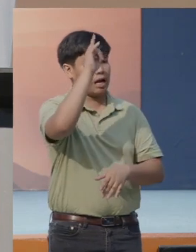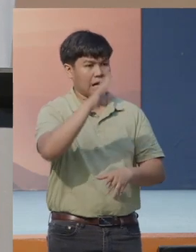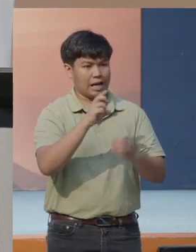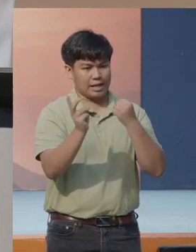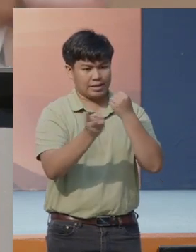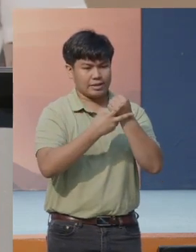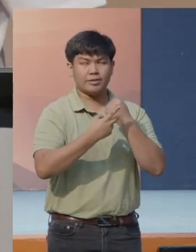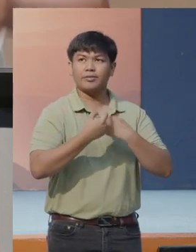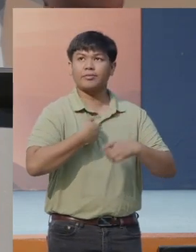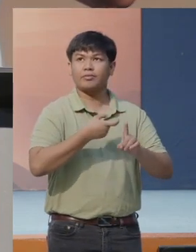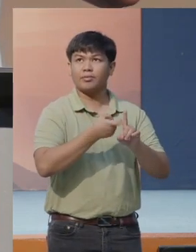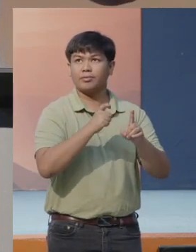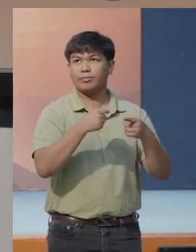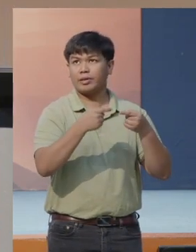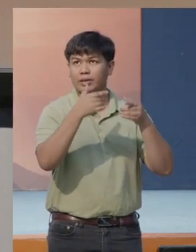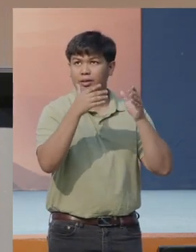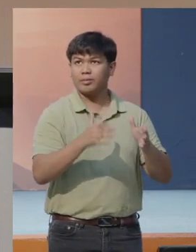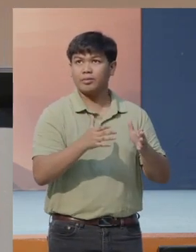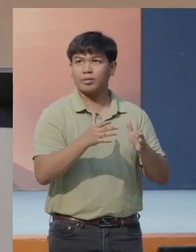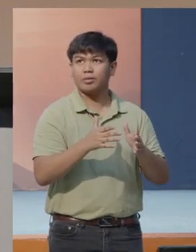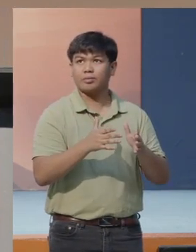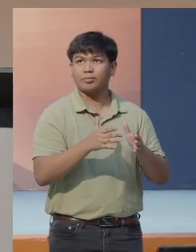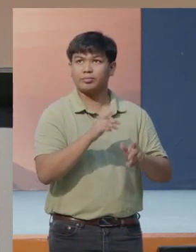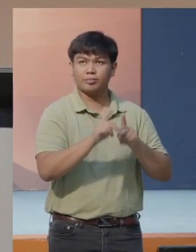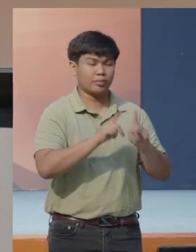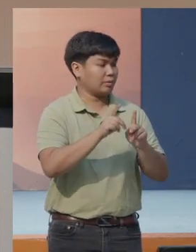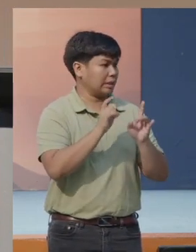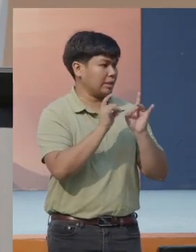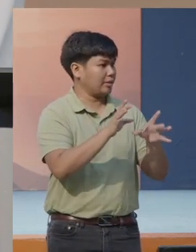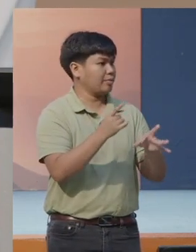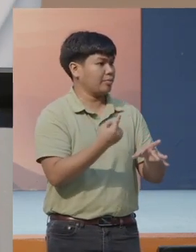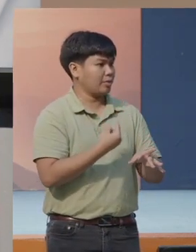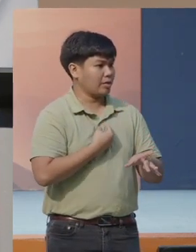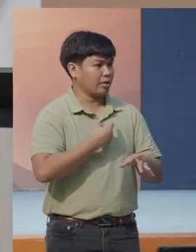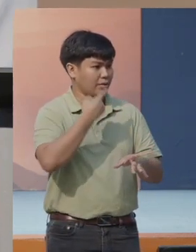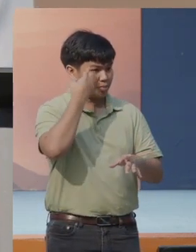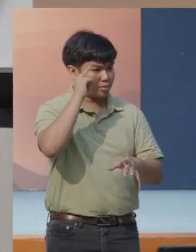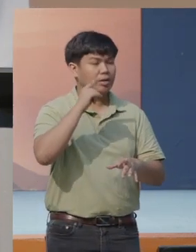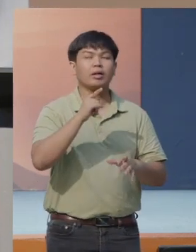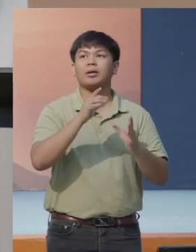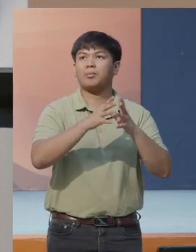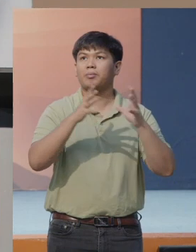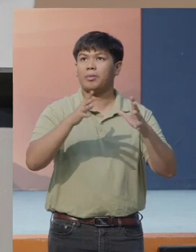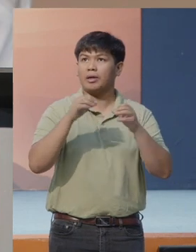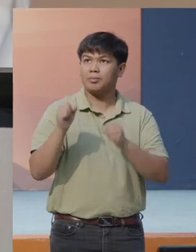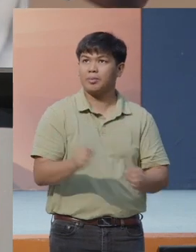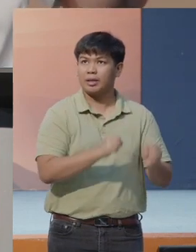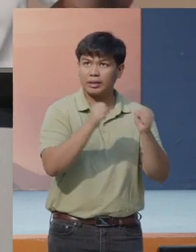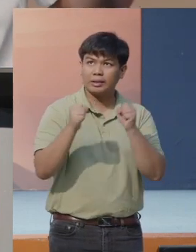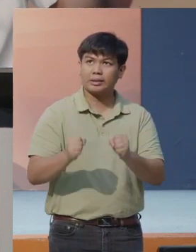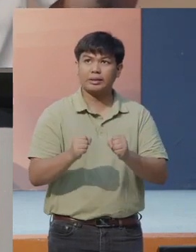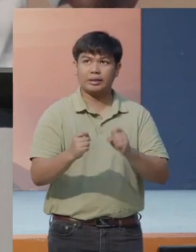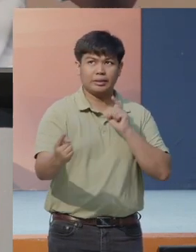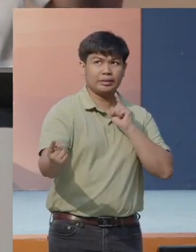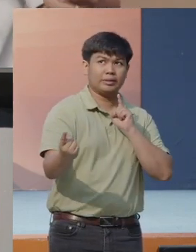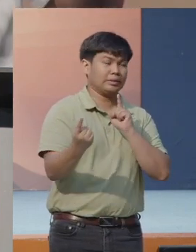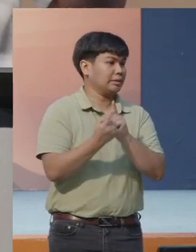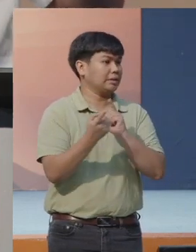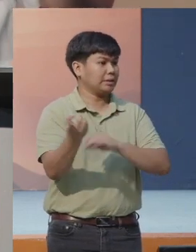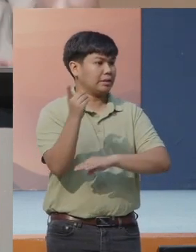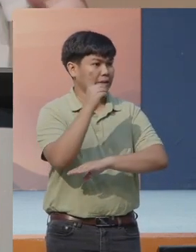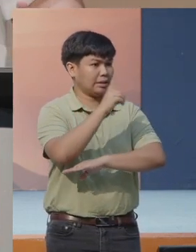my strong enemy and from those who hated me. For they were too mighty for me. They confronted